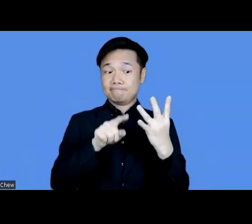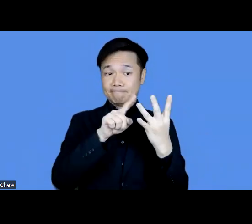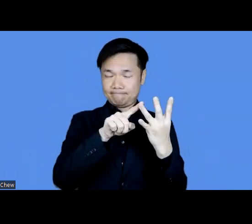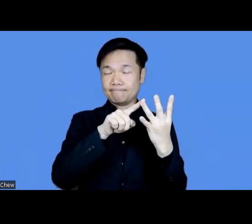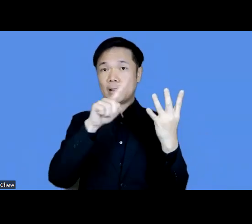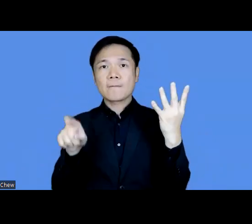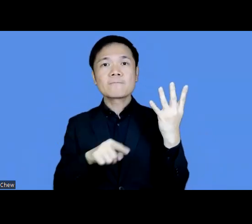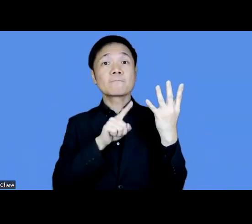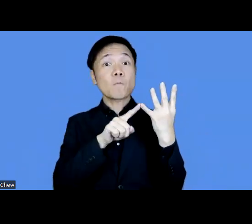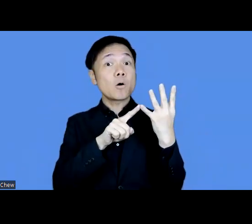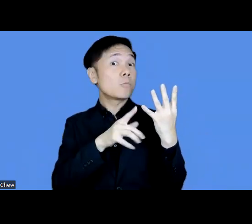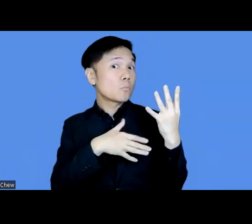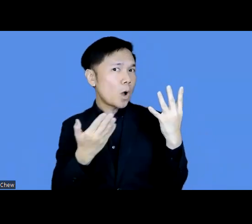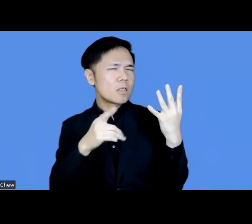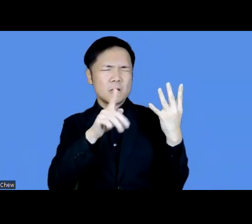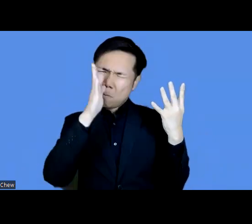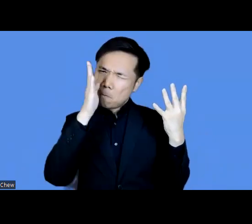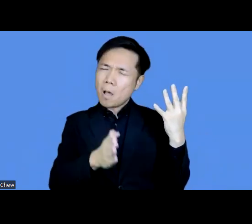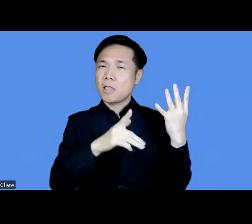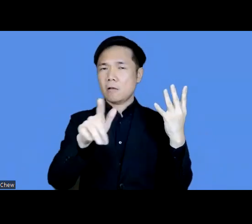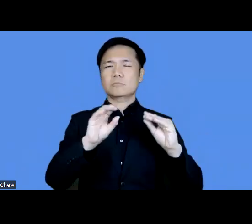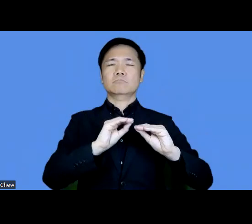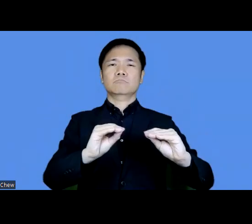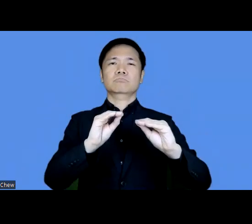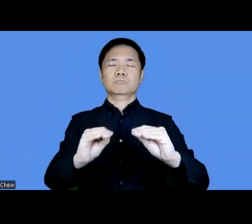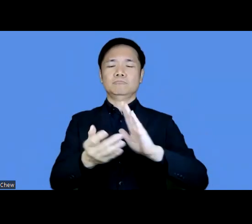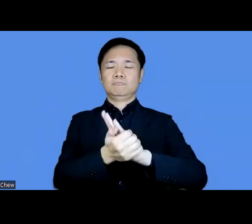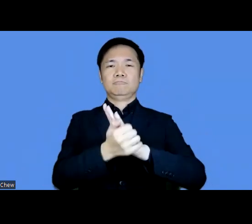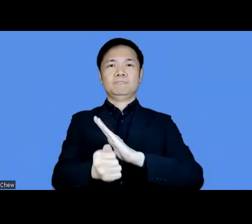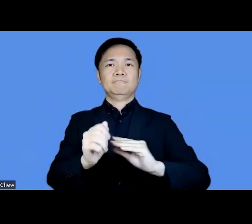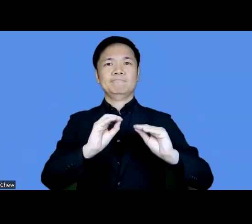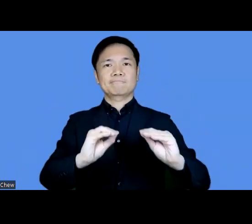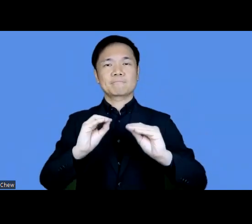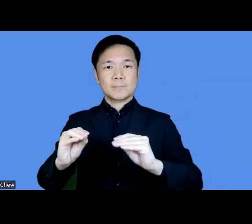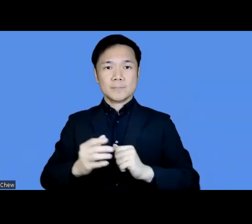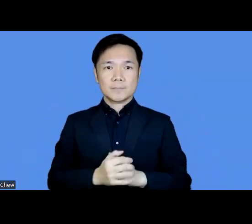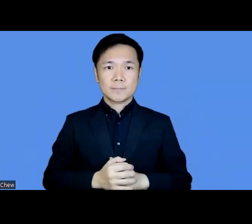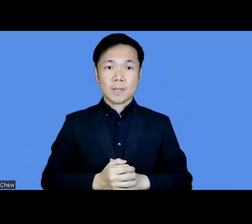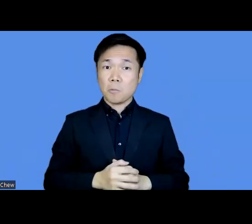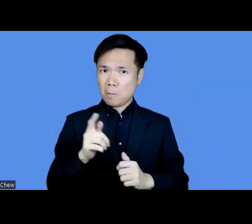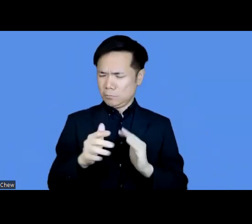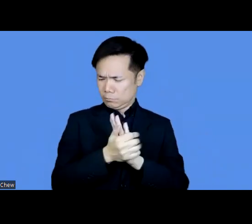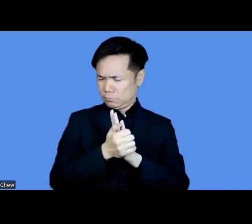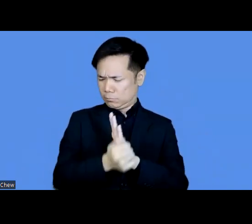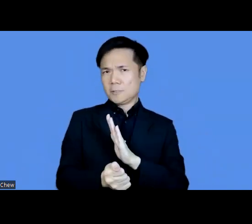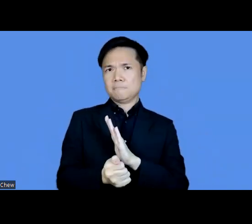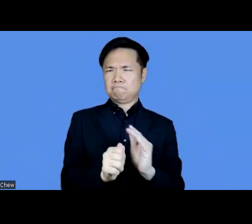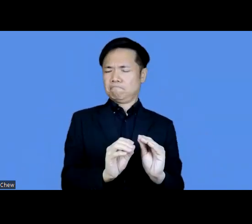organization of persons with disabilities needs to develop. We need to develop our skills in order to be more effective, in order